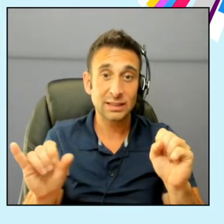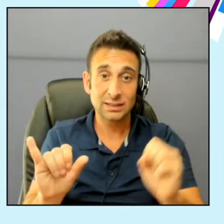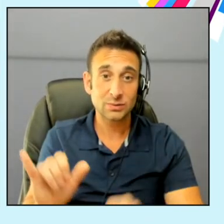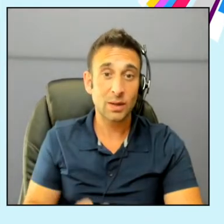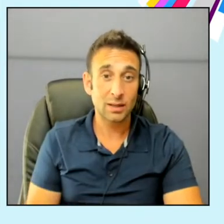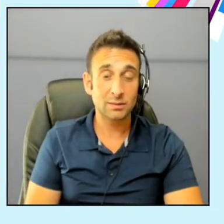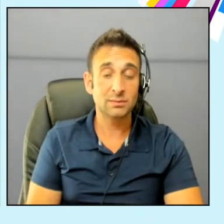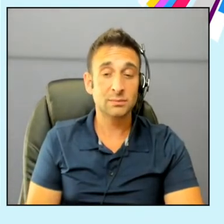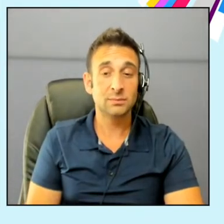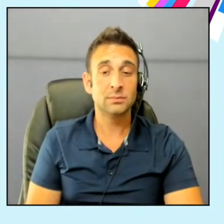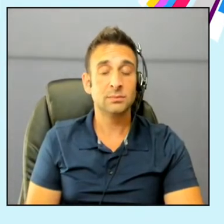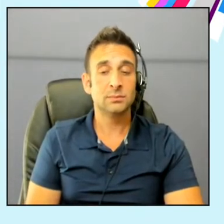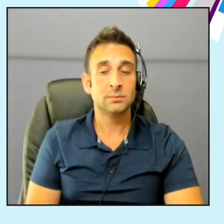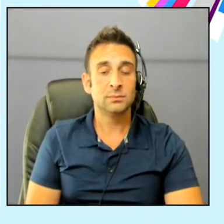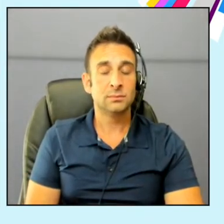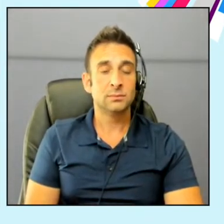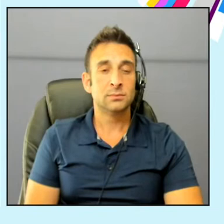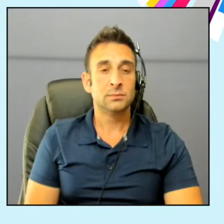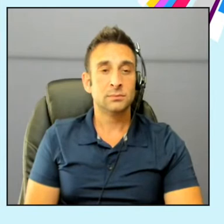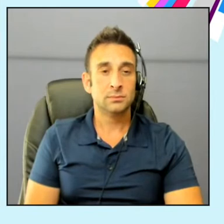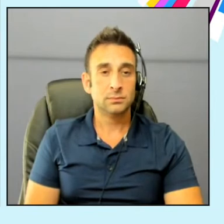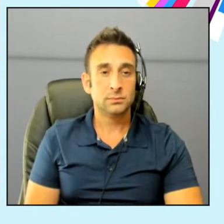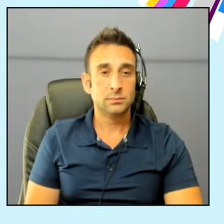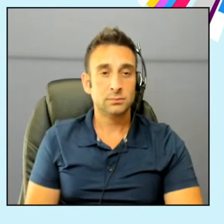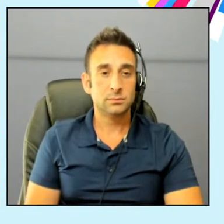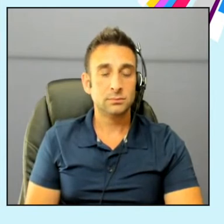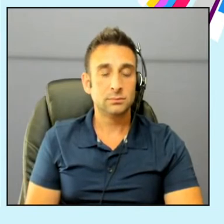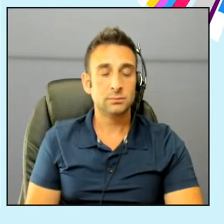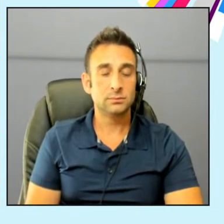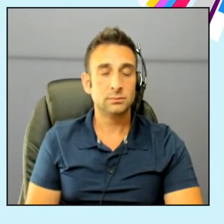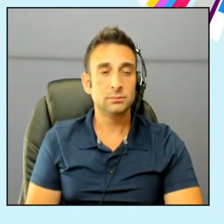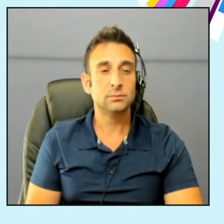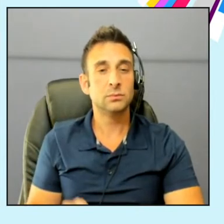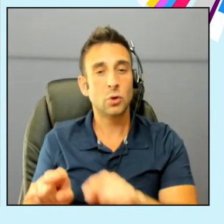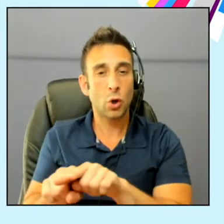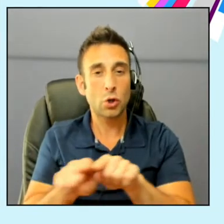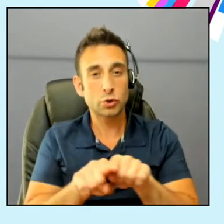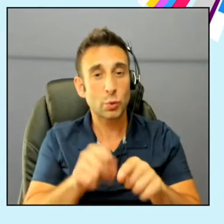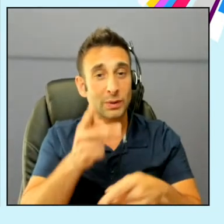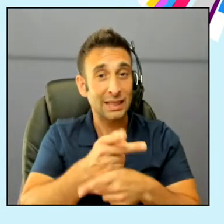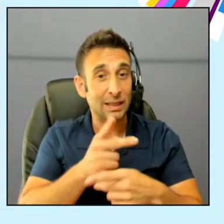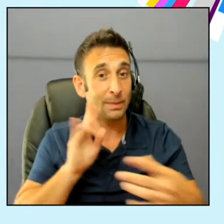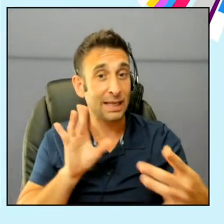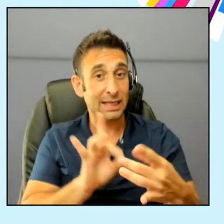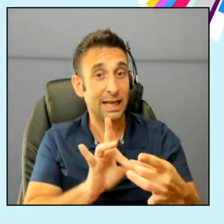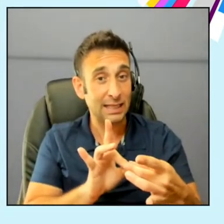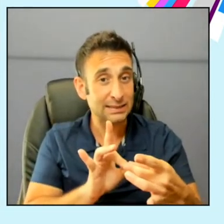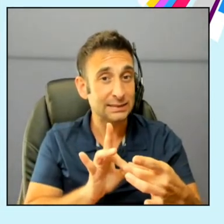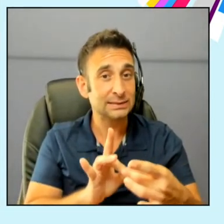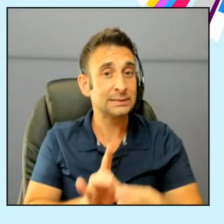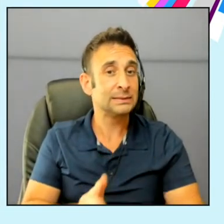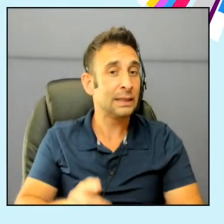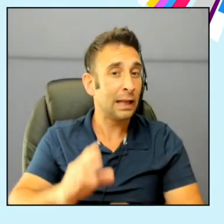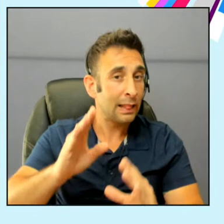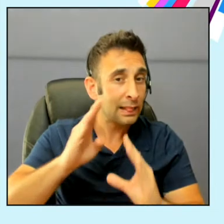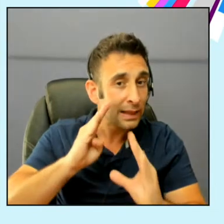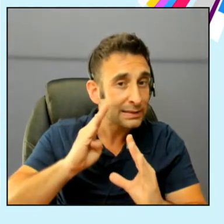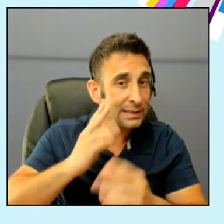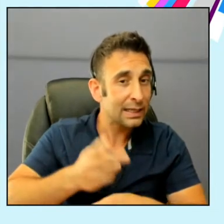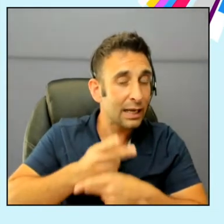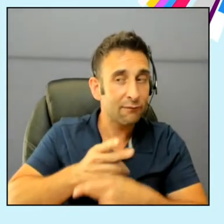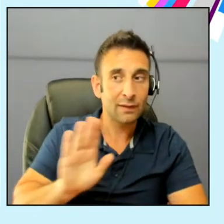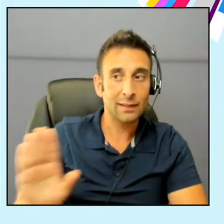intentional about that kind of work, and also staying connected, listening carefully to the needs of